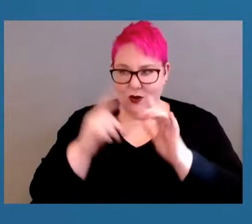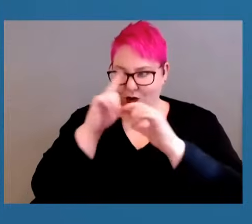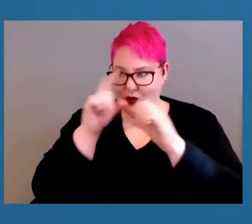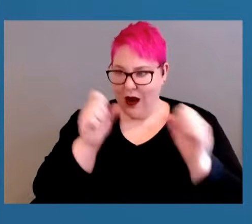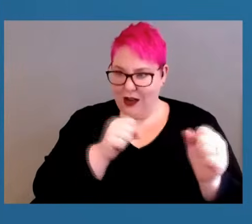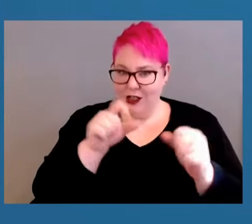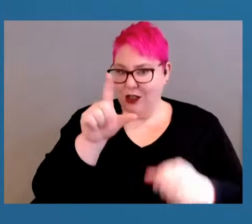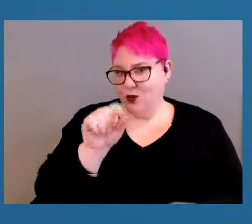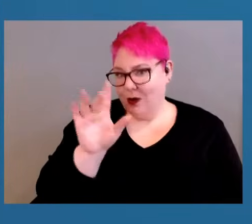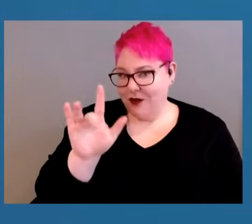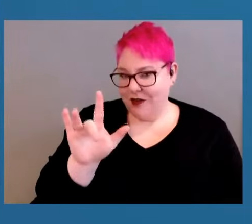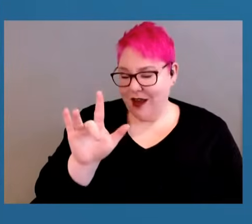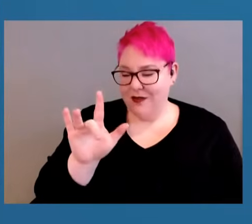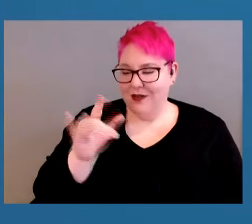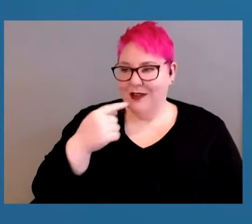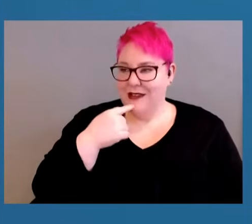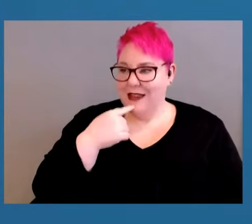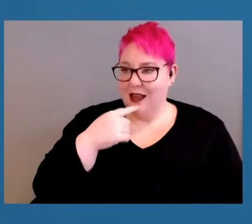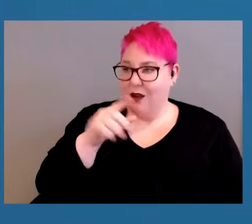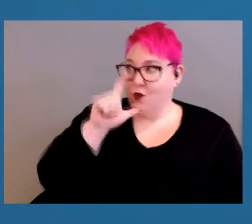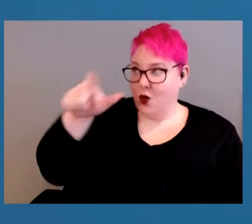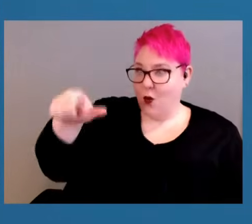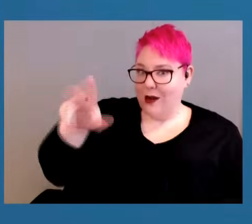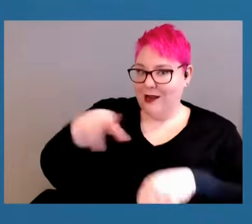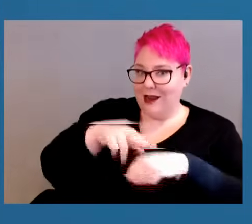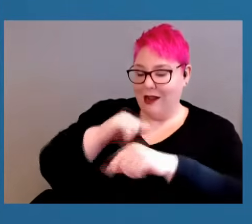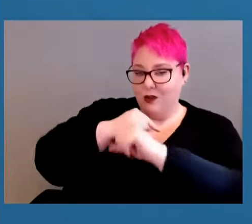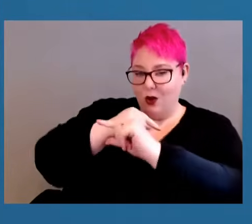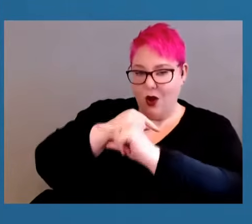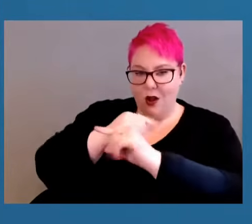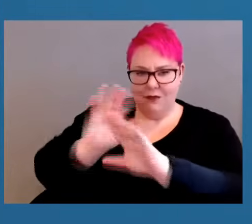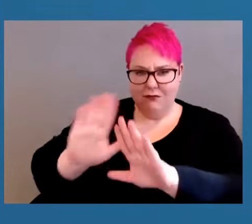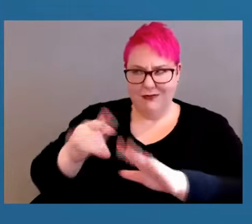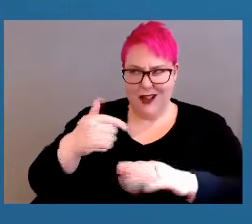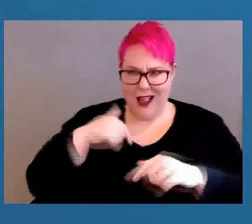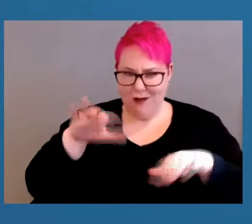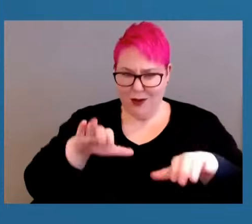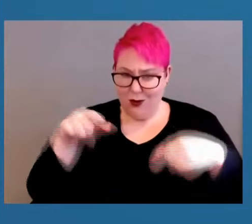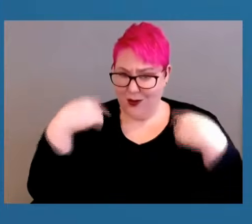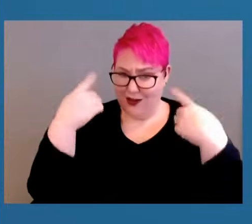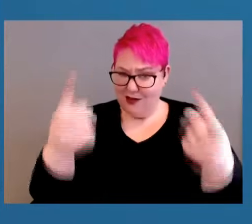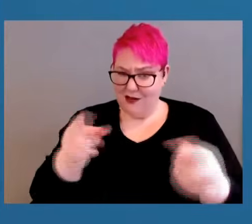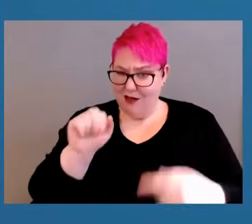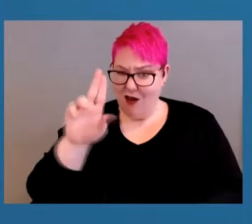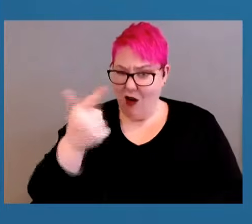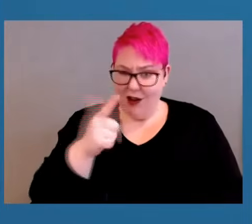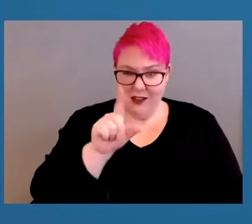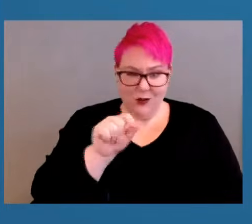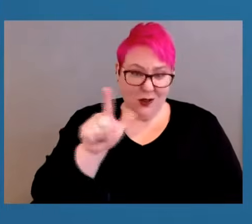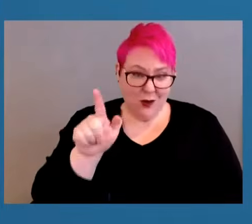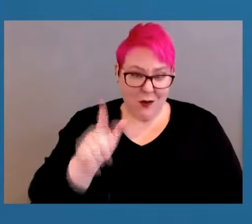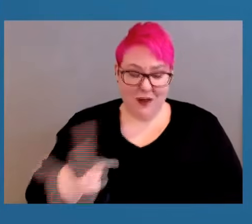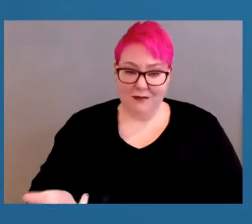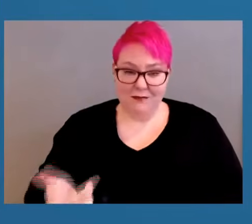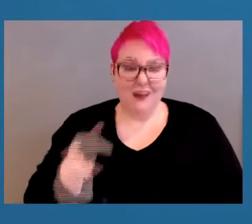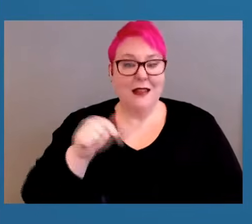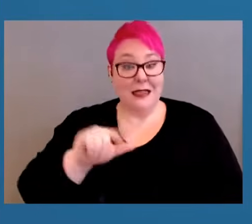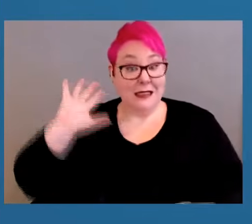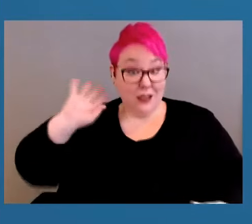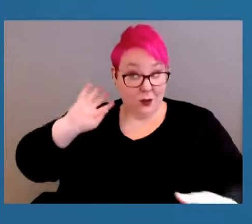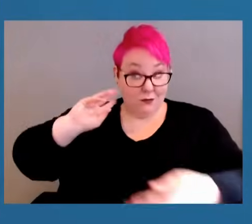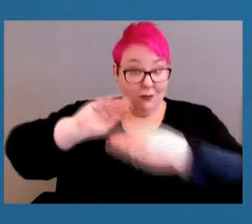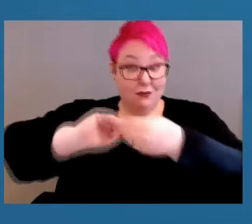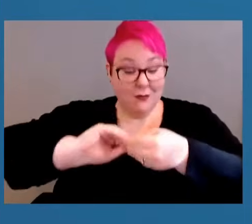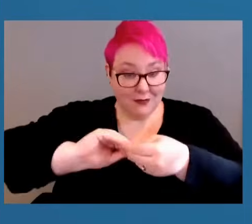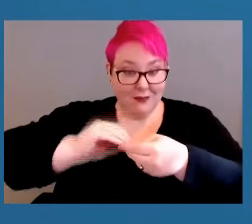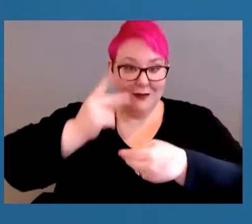2025 to say we don't need the National Guard. I've been doing this since August of 21. So this is the culmination of all those years of